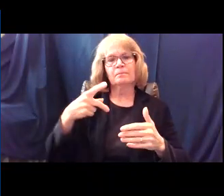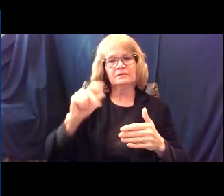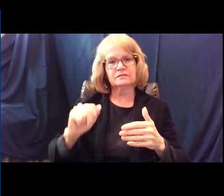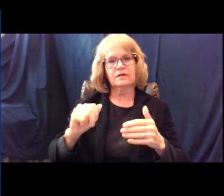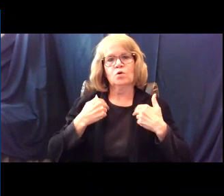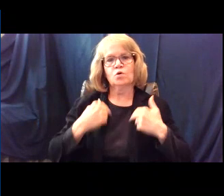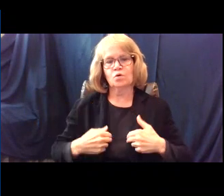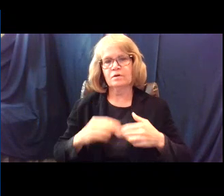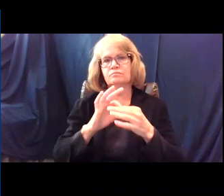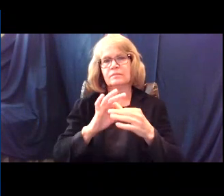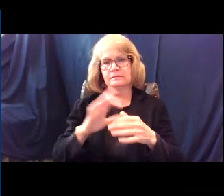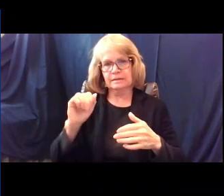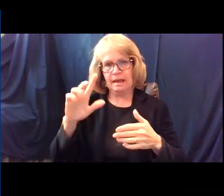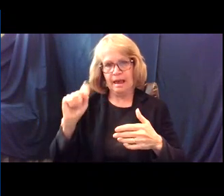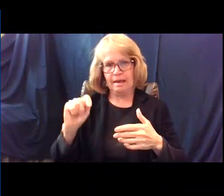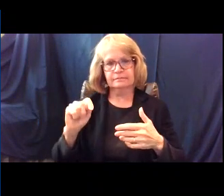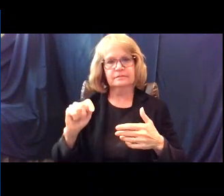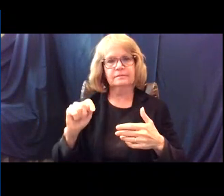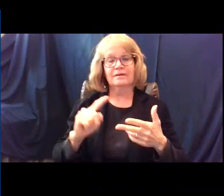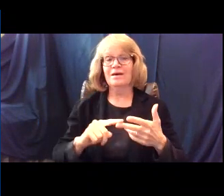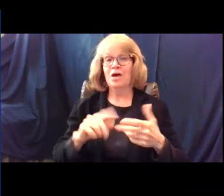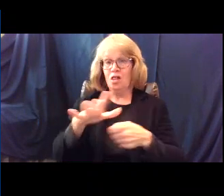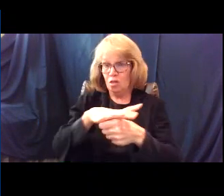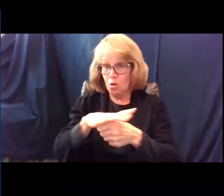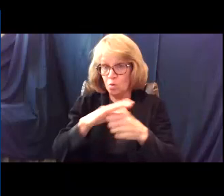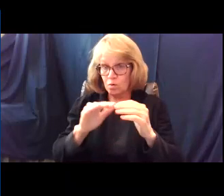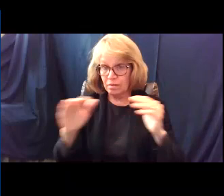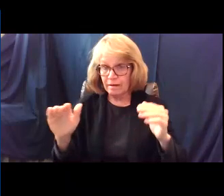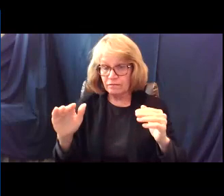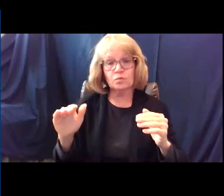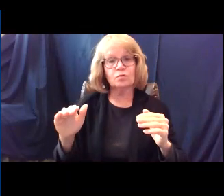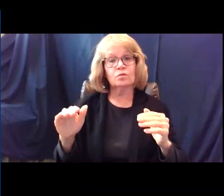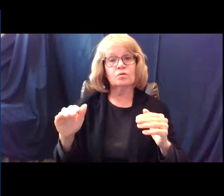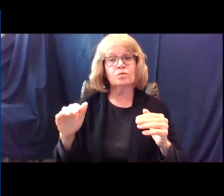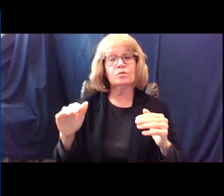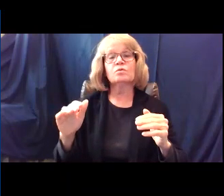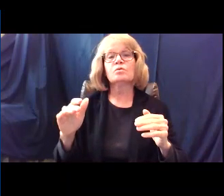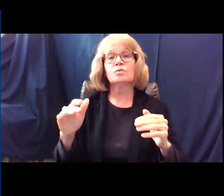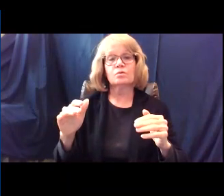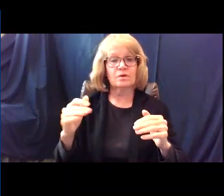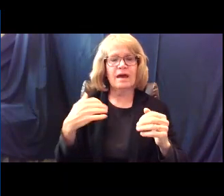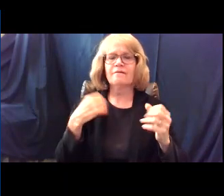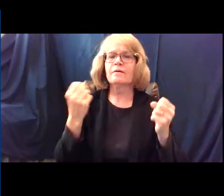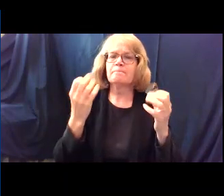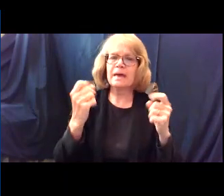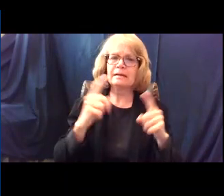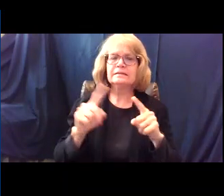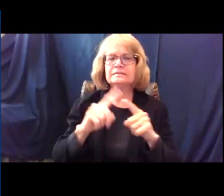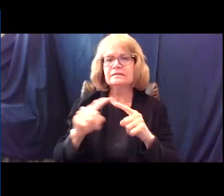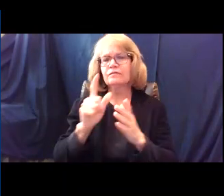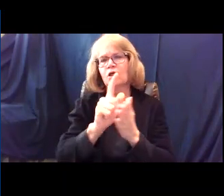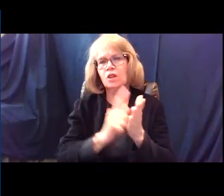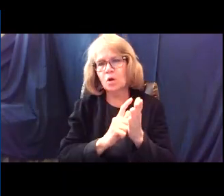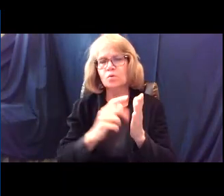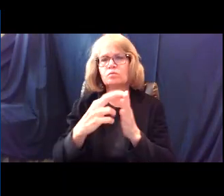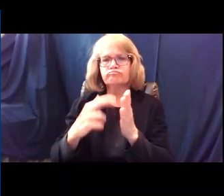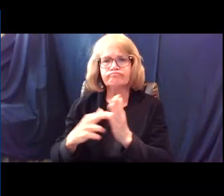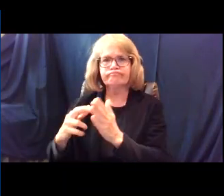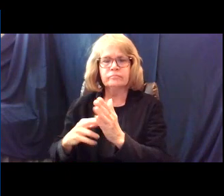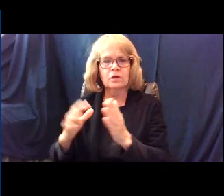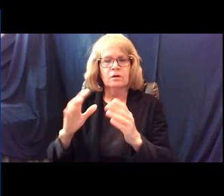Human Relations Act. And then at the local level, we have many different local ordinances that provide